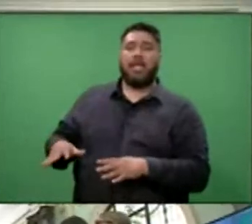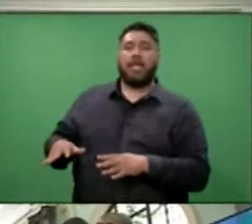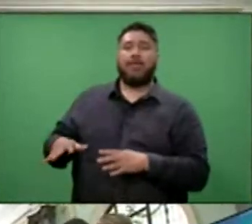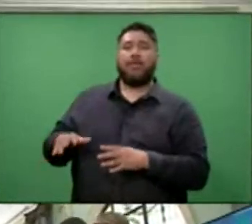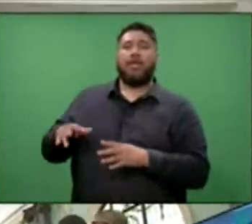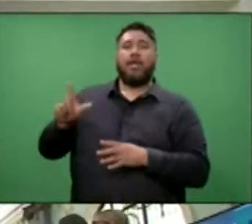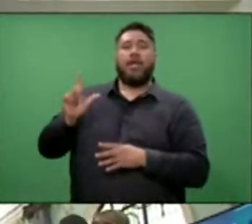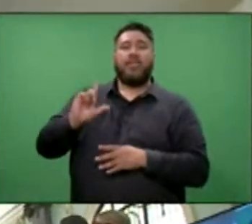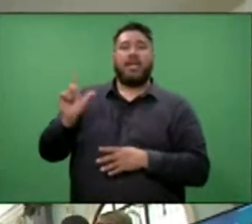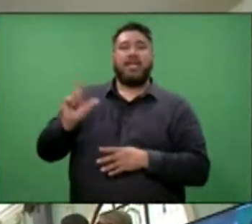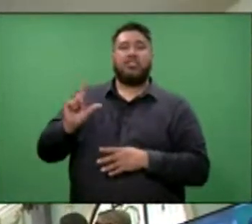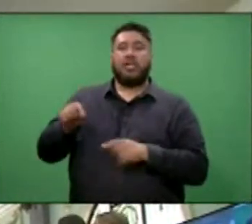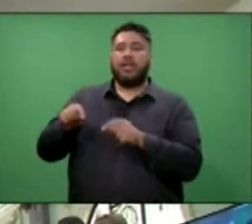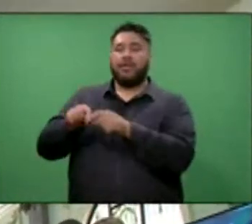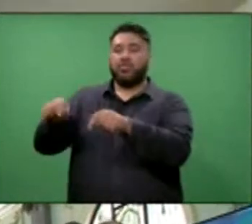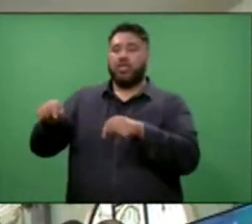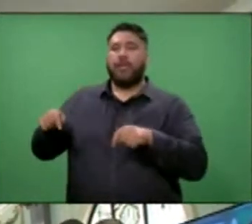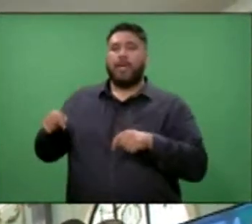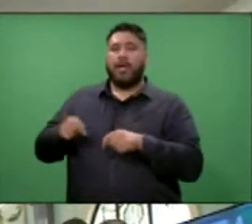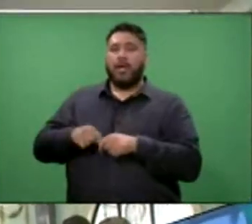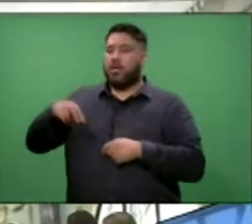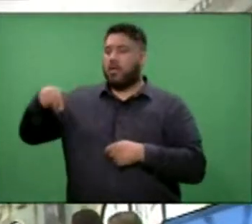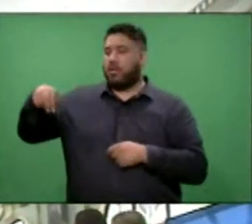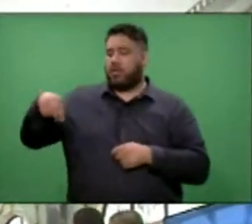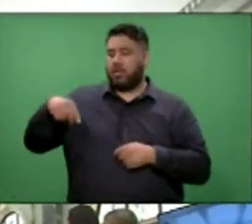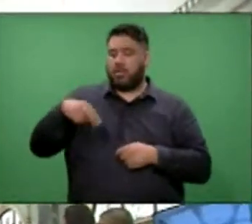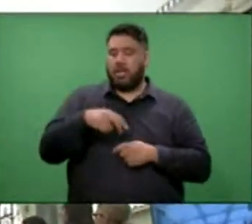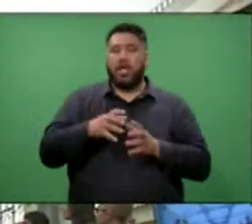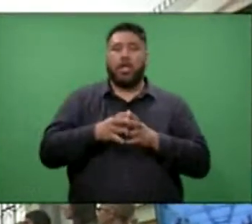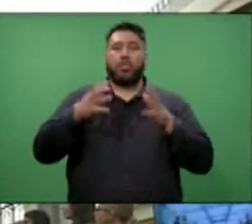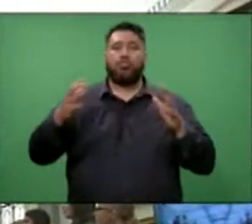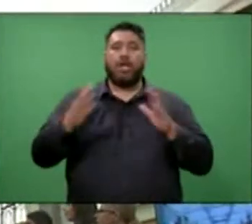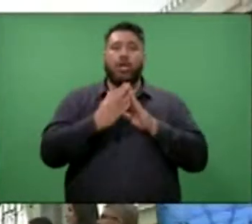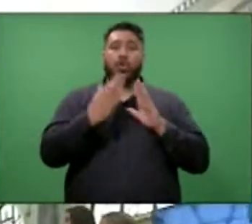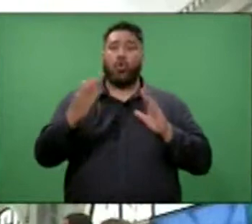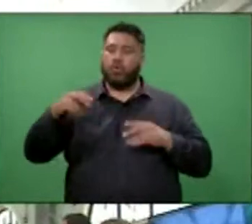Hall on her way out of the Parliamentary Precinct.